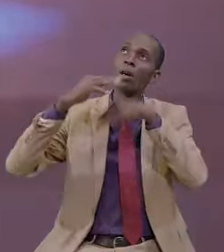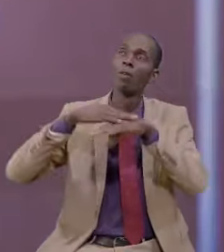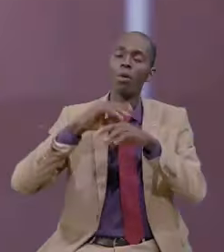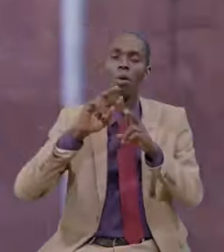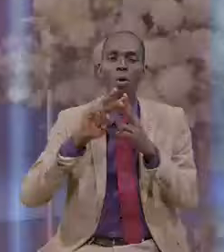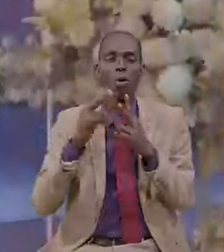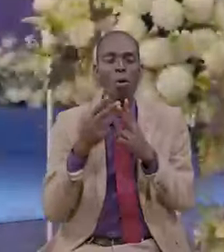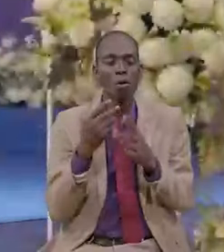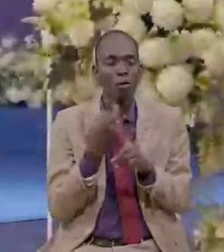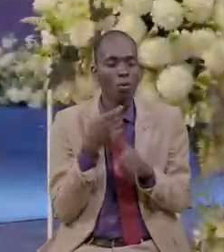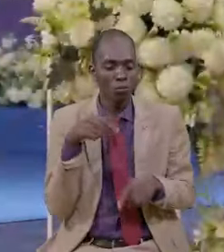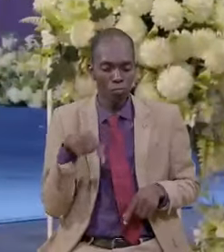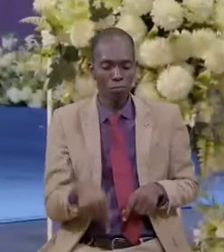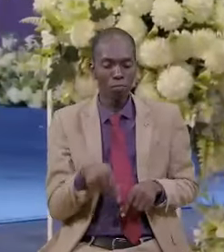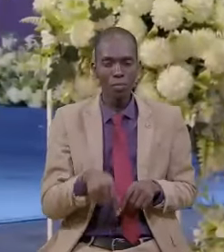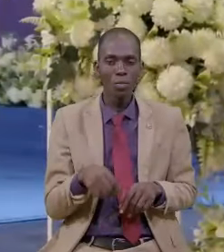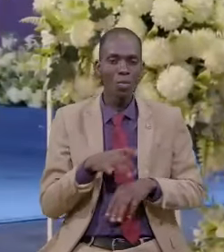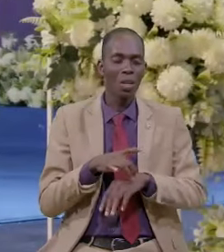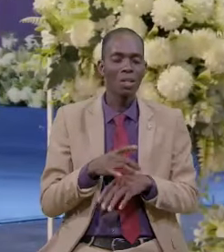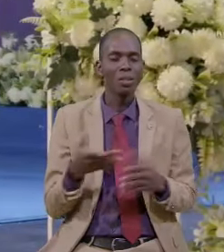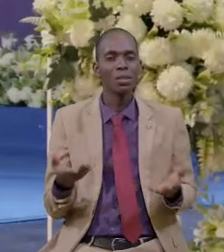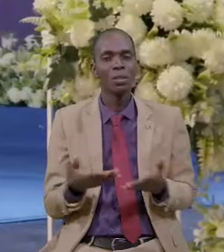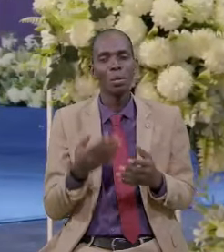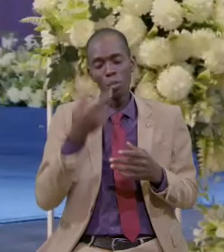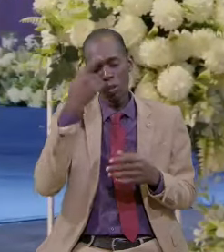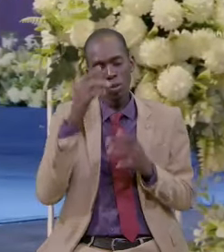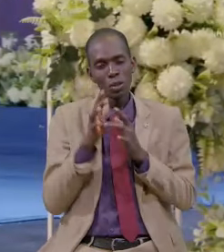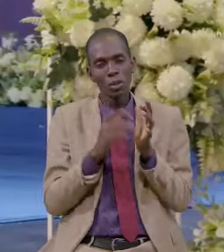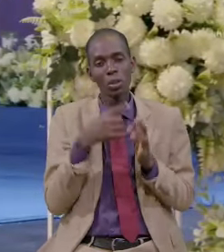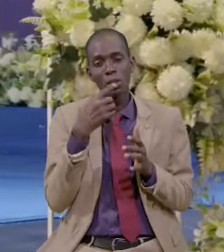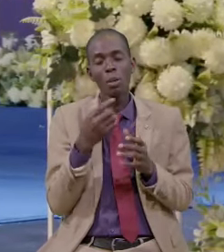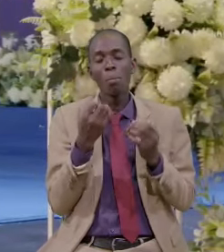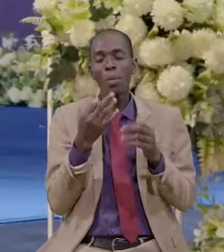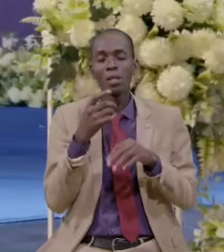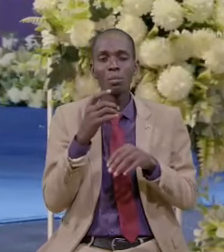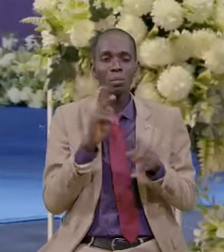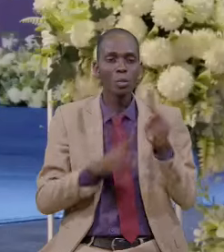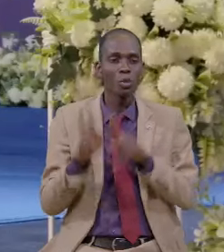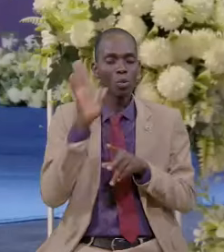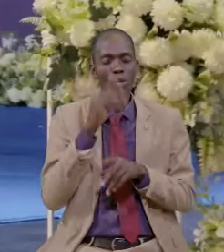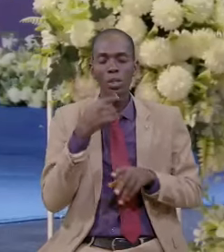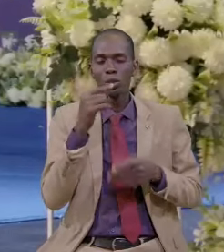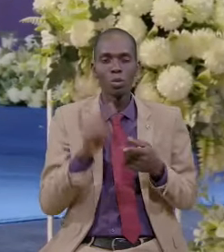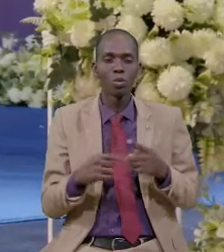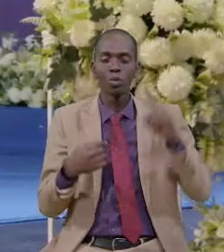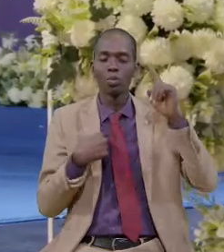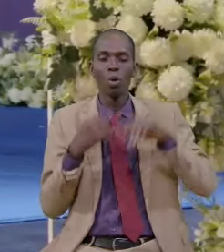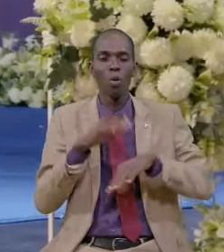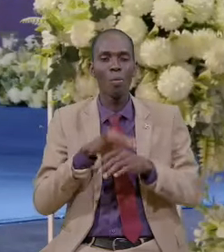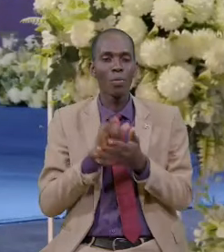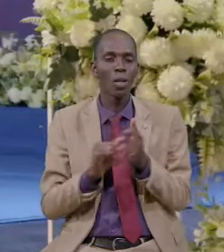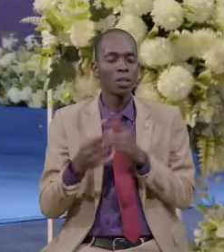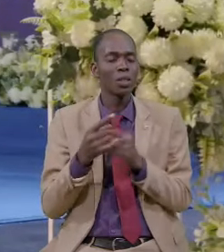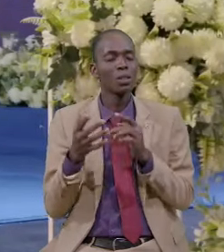me in that day, Lord, Lord, have we not cast out devils in your name? Have we not prophesied in your name? And in your name have